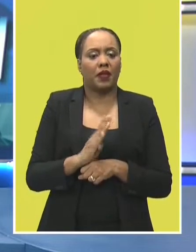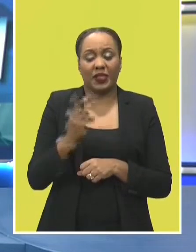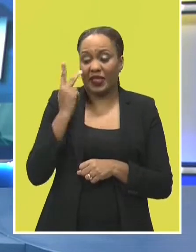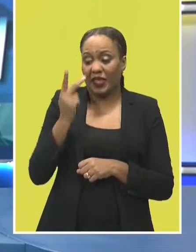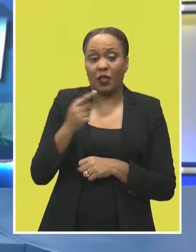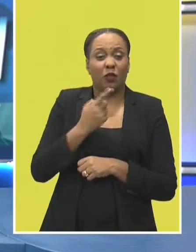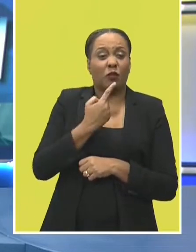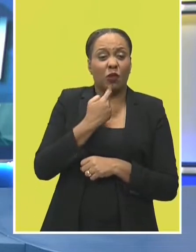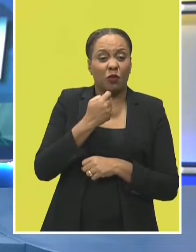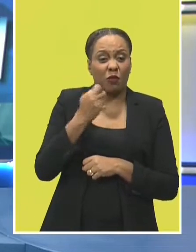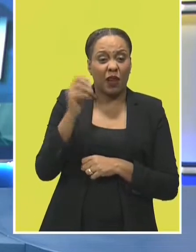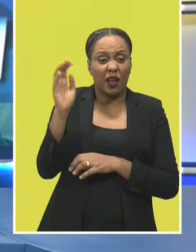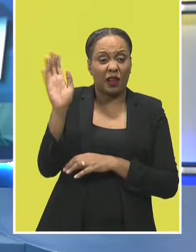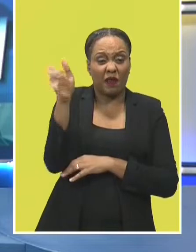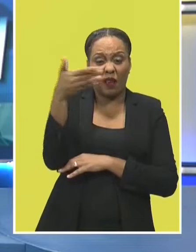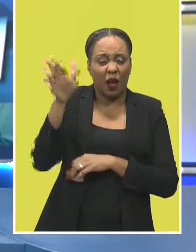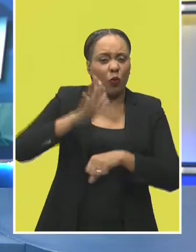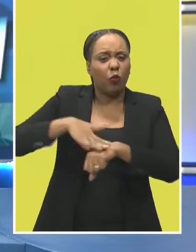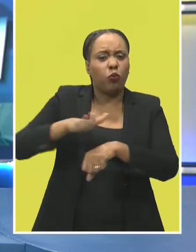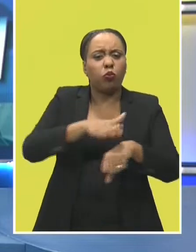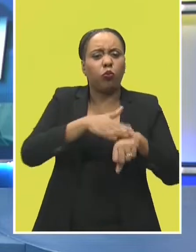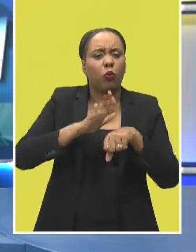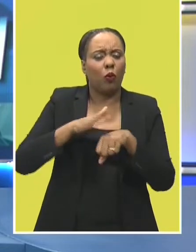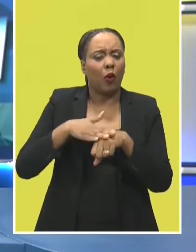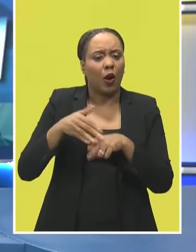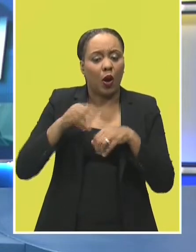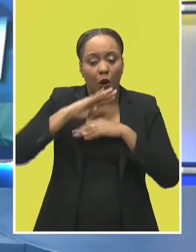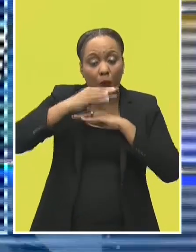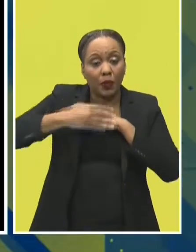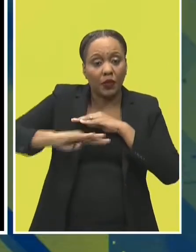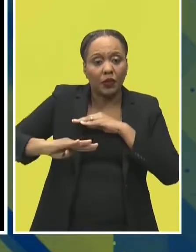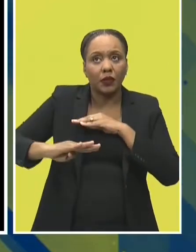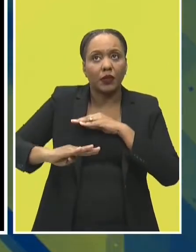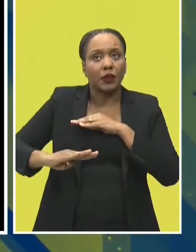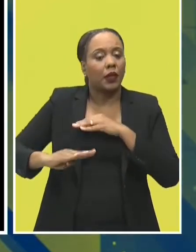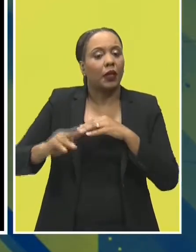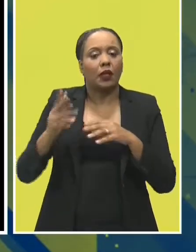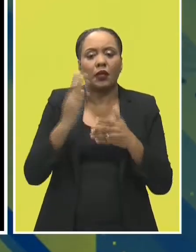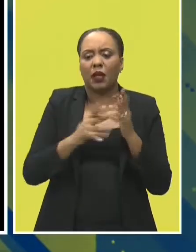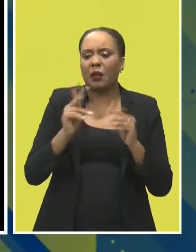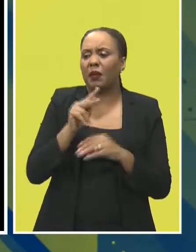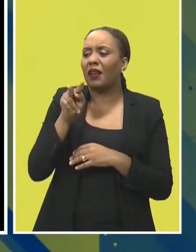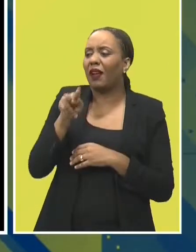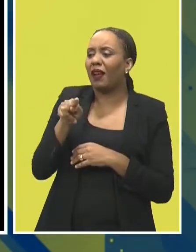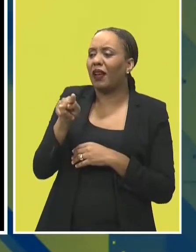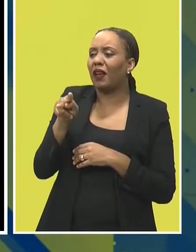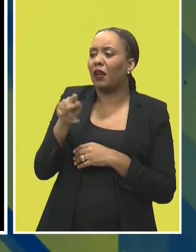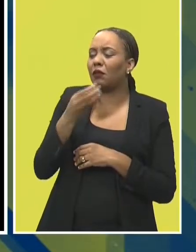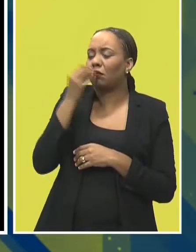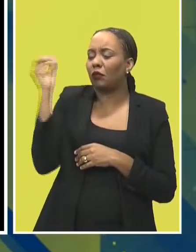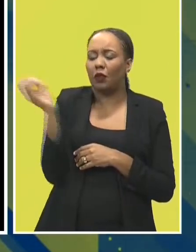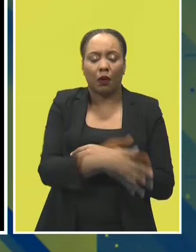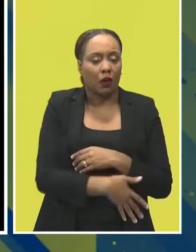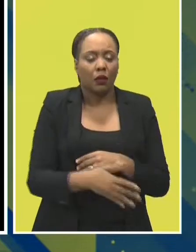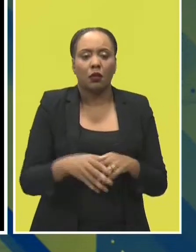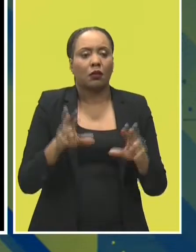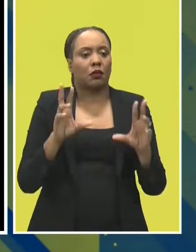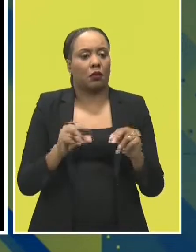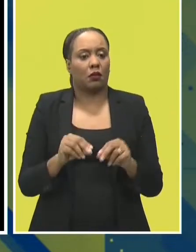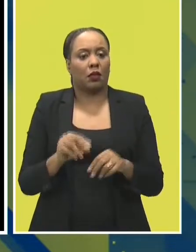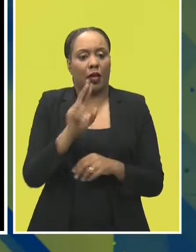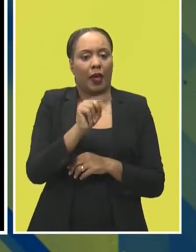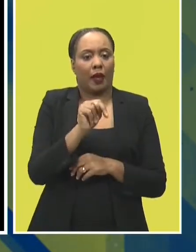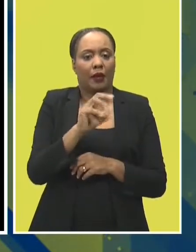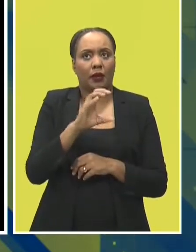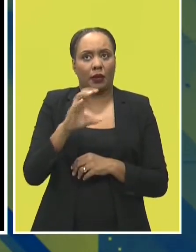beaches. Those red flags mean that no swimming is allowed. The matter was brought to the fore by lifeguards from the National Conservation Commission,